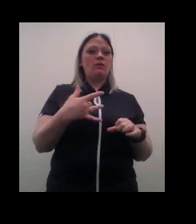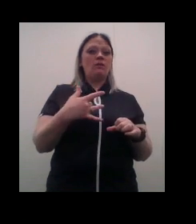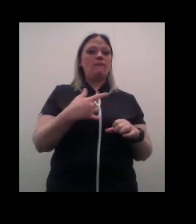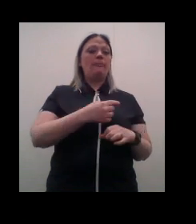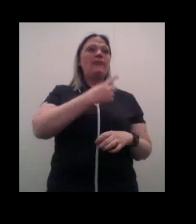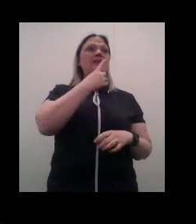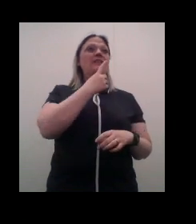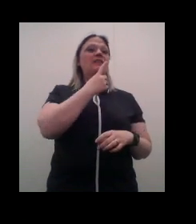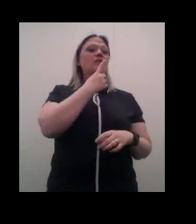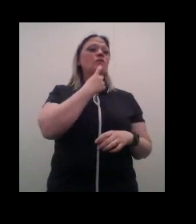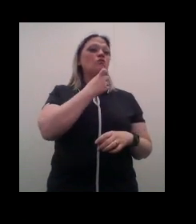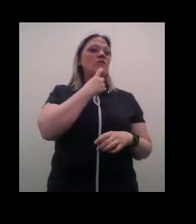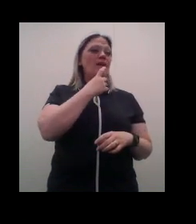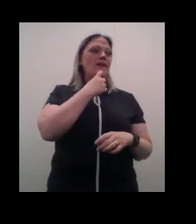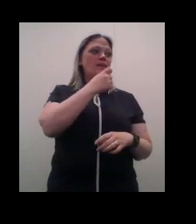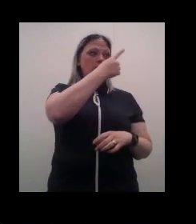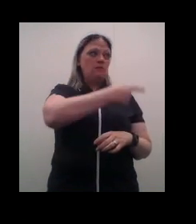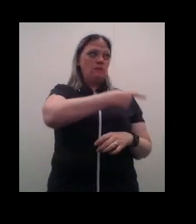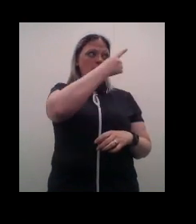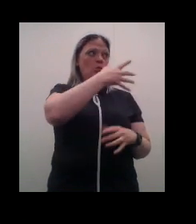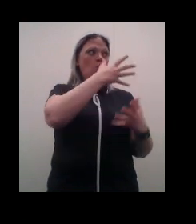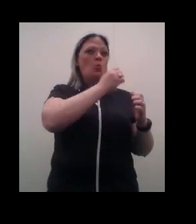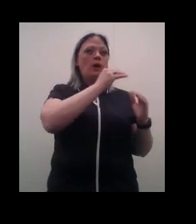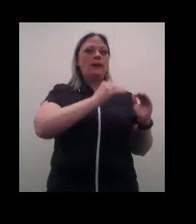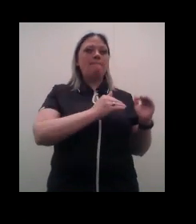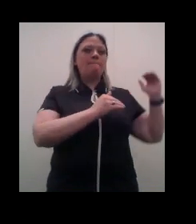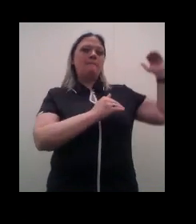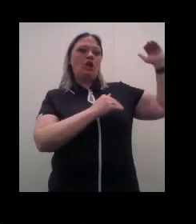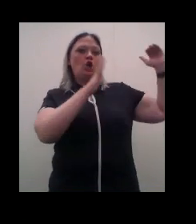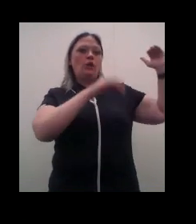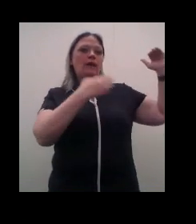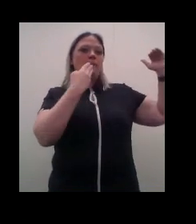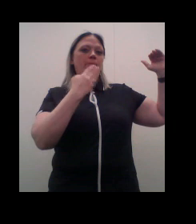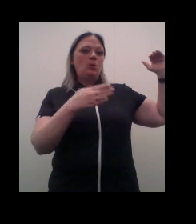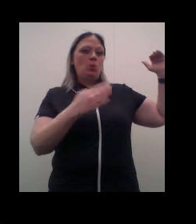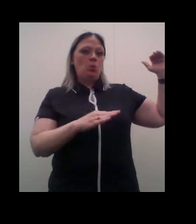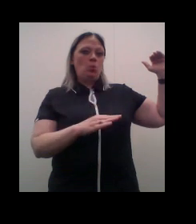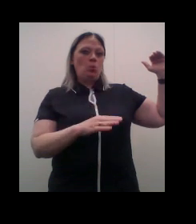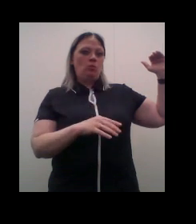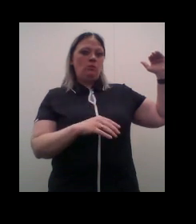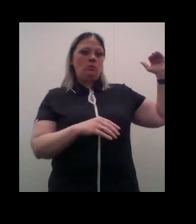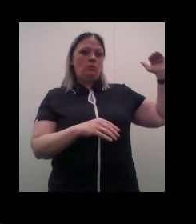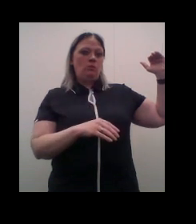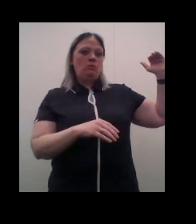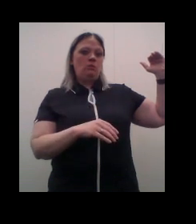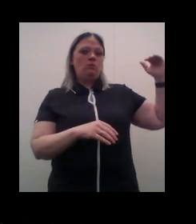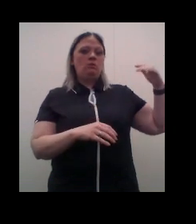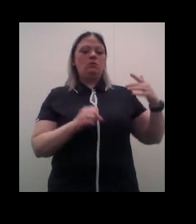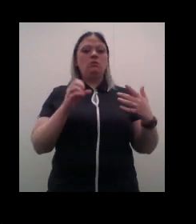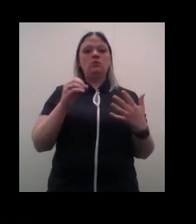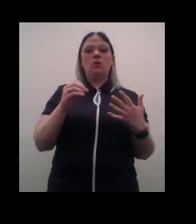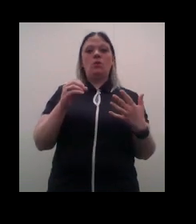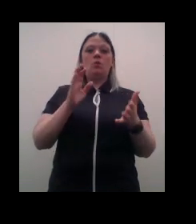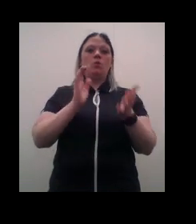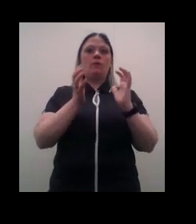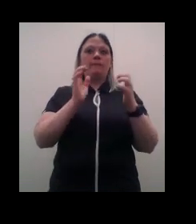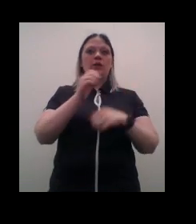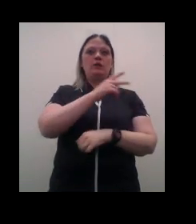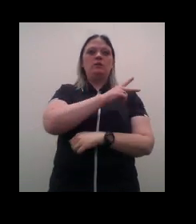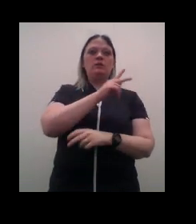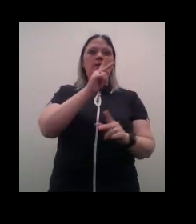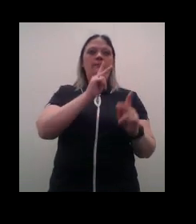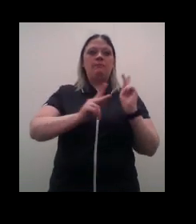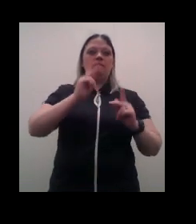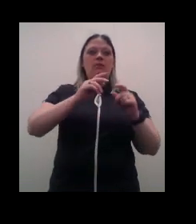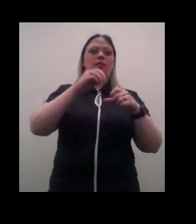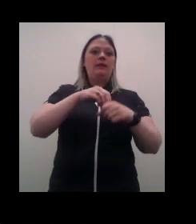bar being bigger than the blue bar. The blue bar is admissions and conversions. In other words, people who were in the hospital were admitted